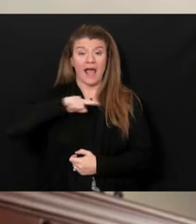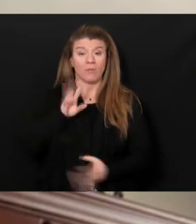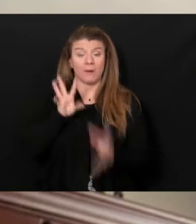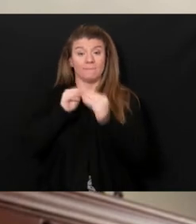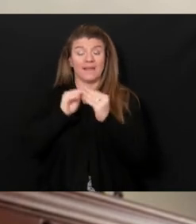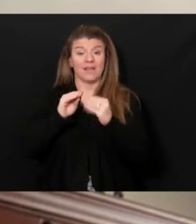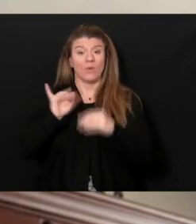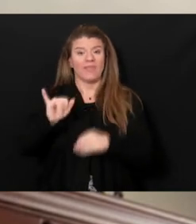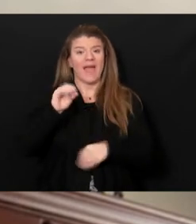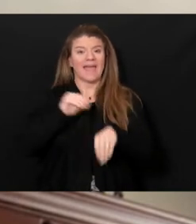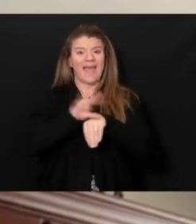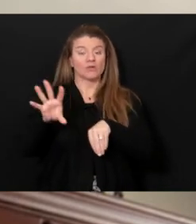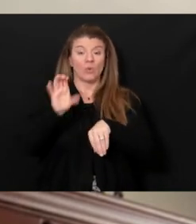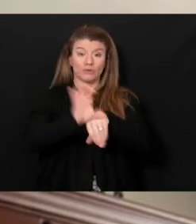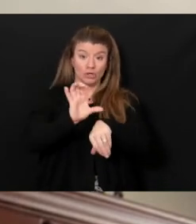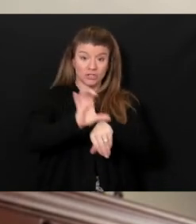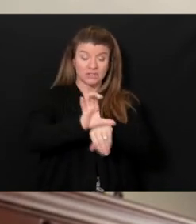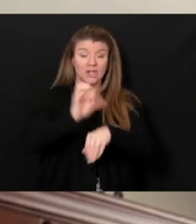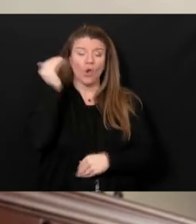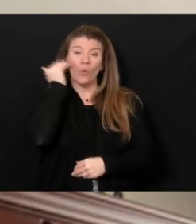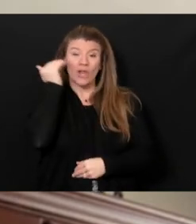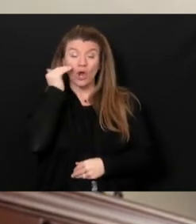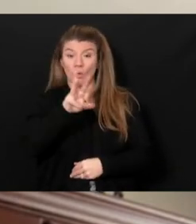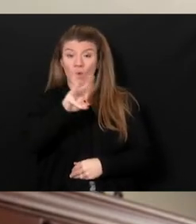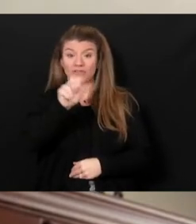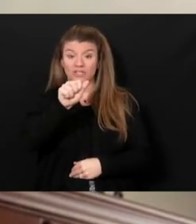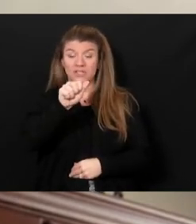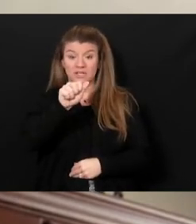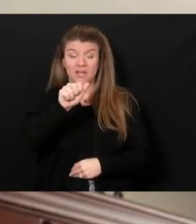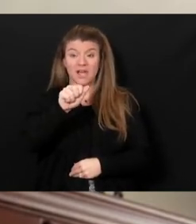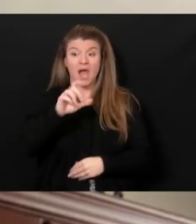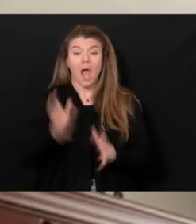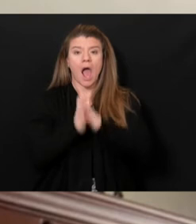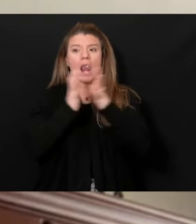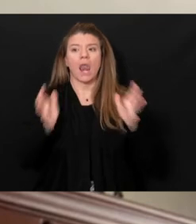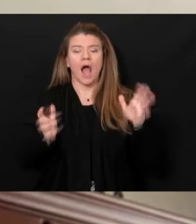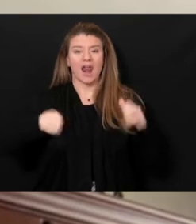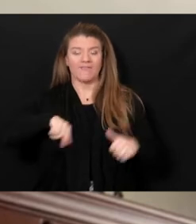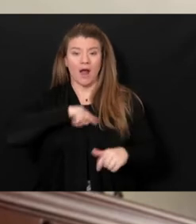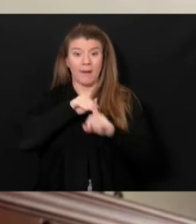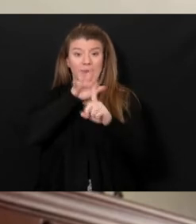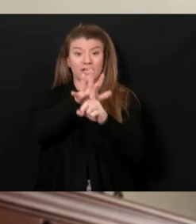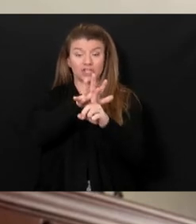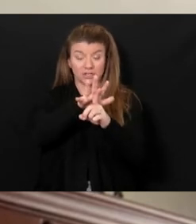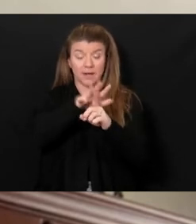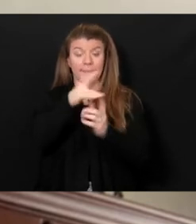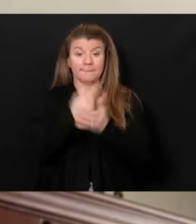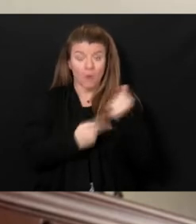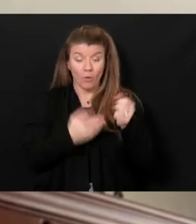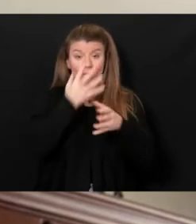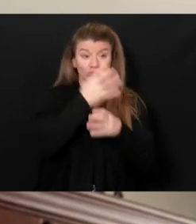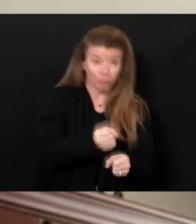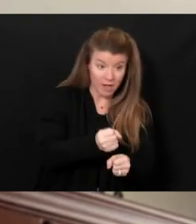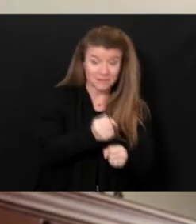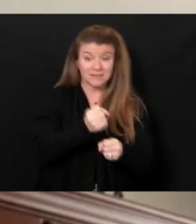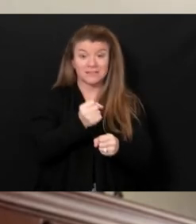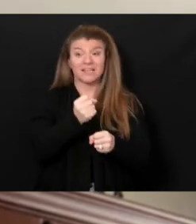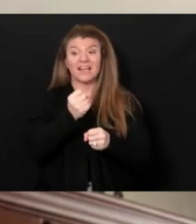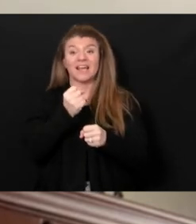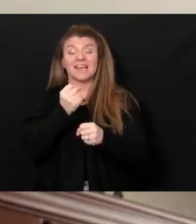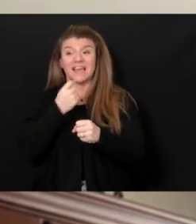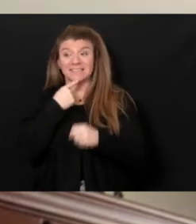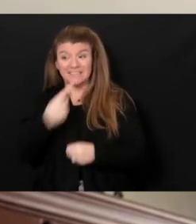of Churches. And as we know in West Virginia, a lot of our population both trust and stay in